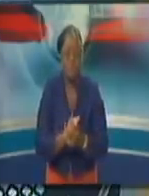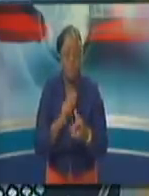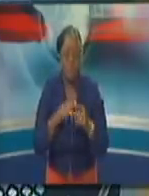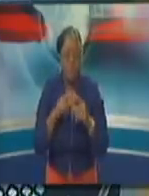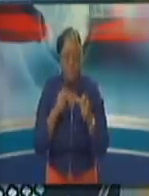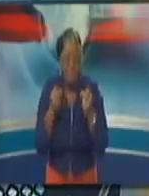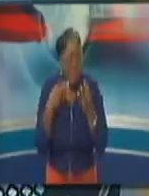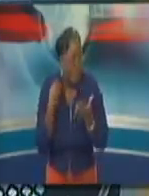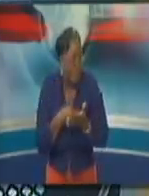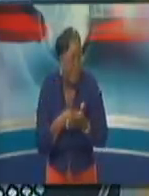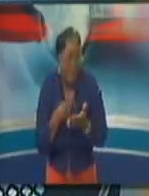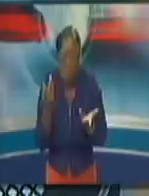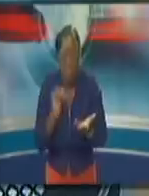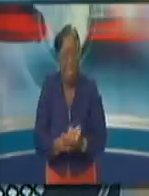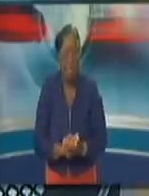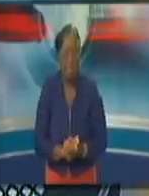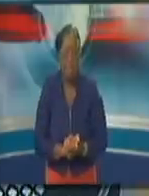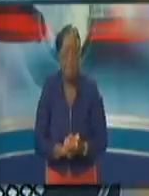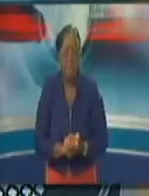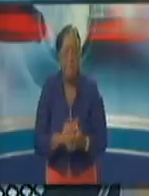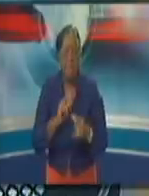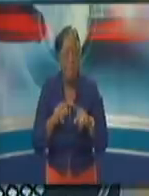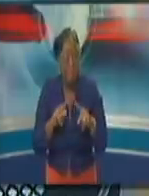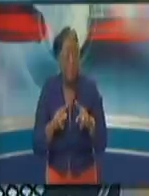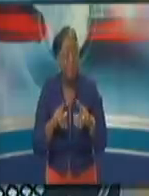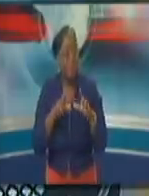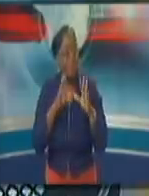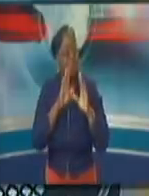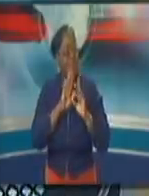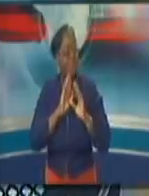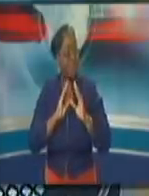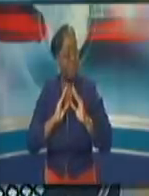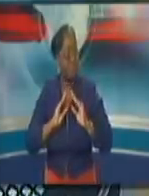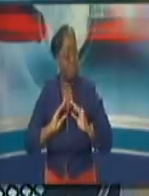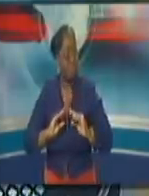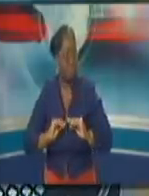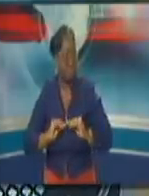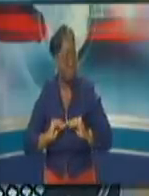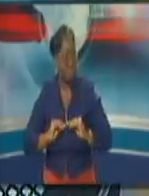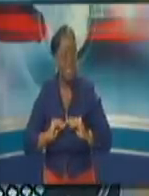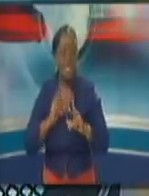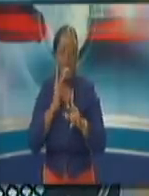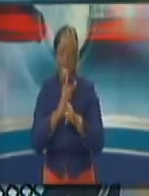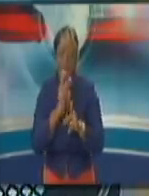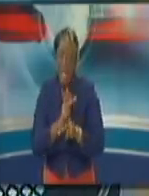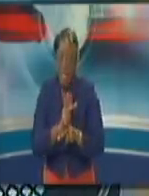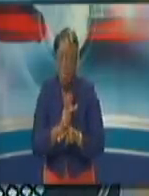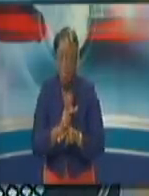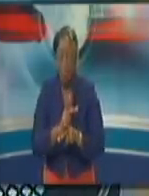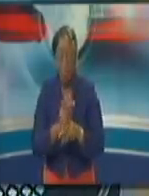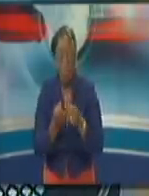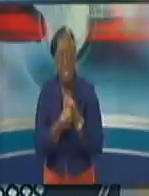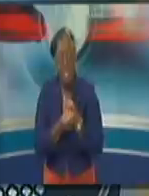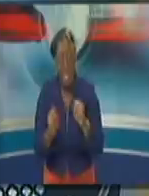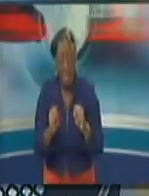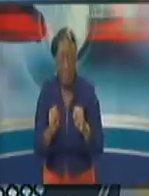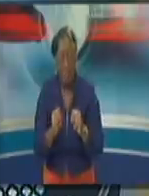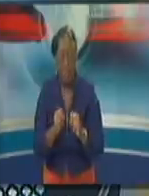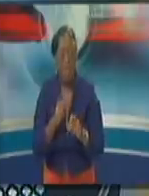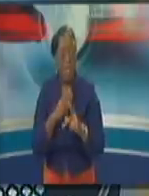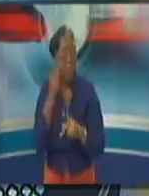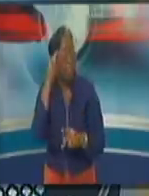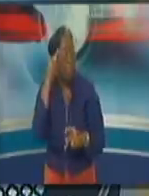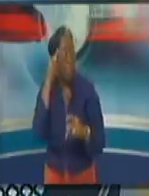very much, but can bring you pleasure and keep you engaged and keep you